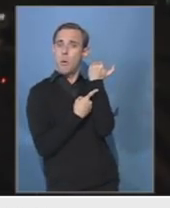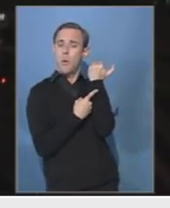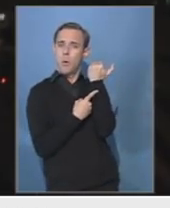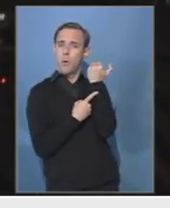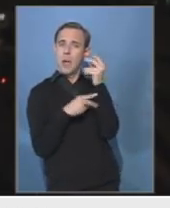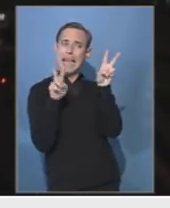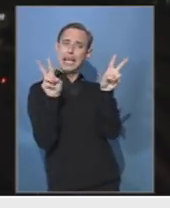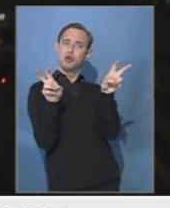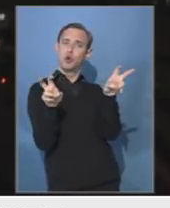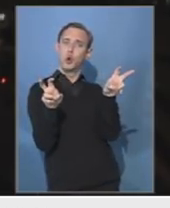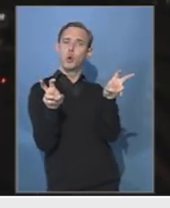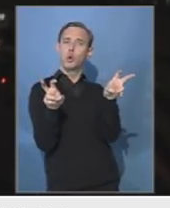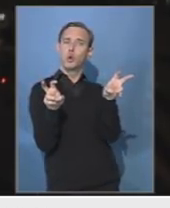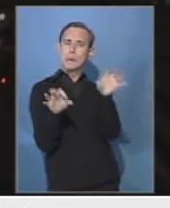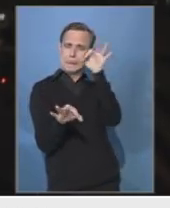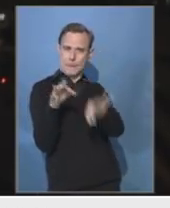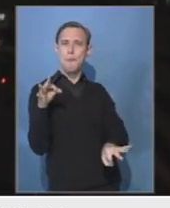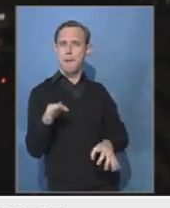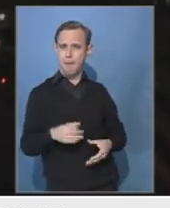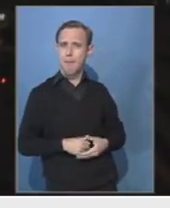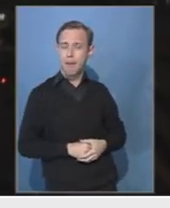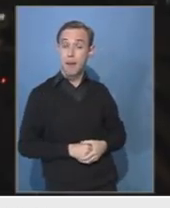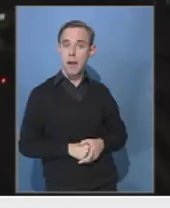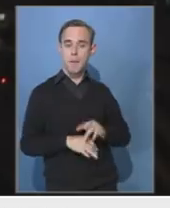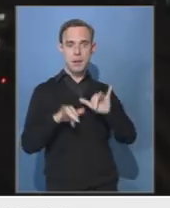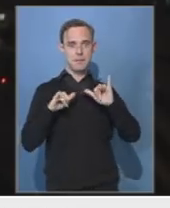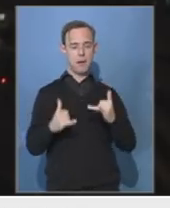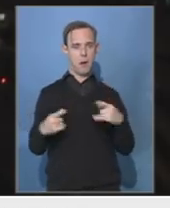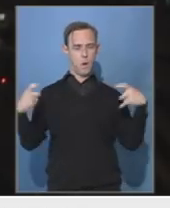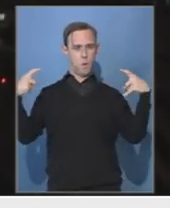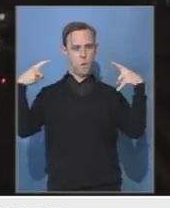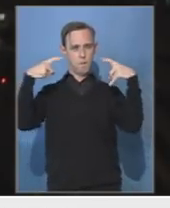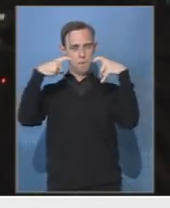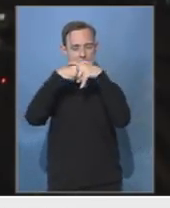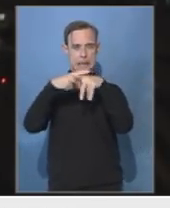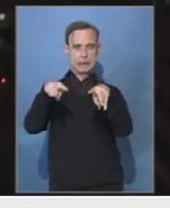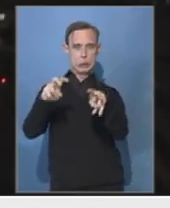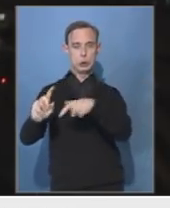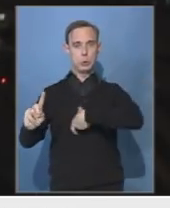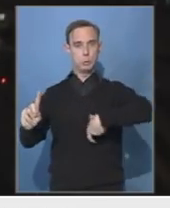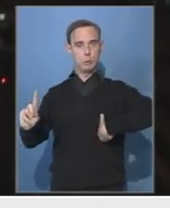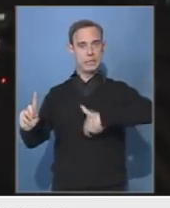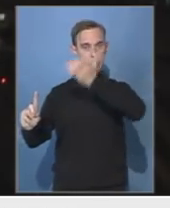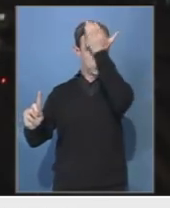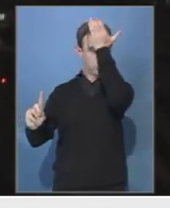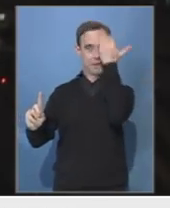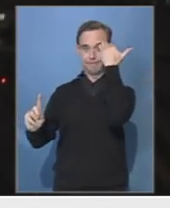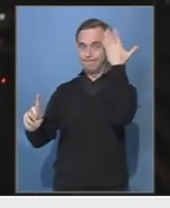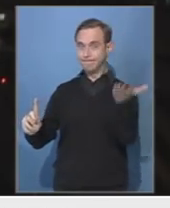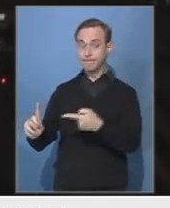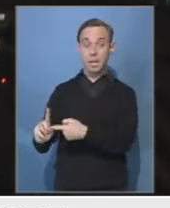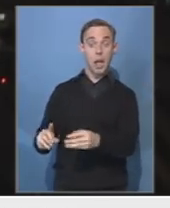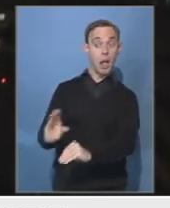mere fact that they are still talking is a sign that it could go on for a long time. I don't know if it's correct, but a rumor I heard from somebody